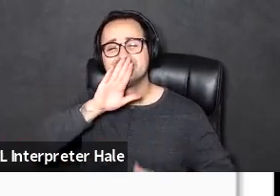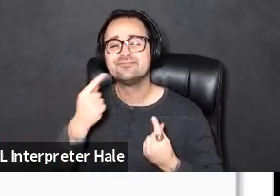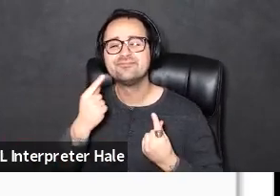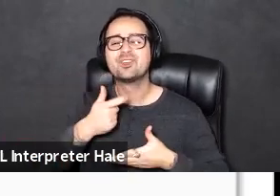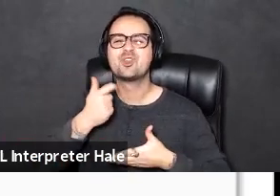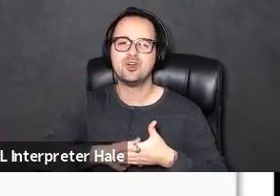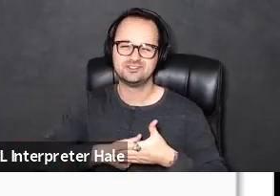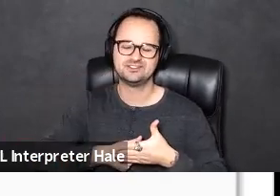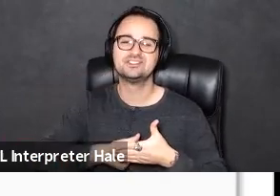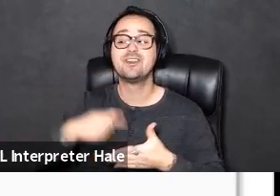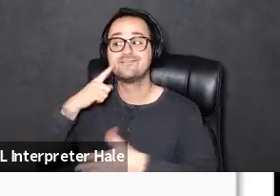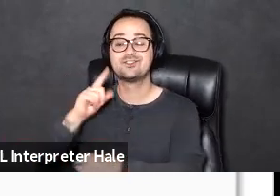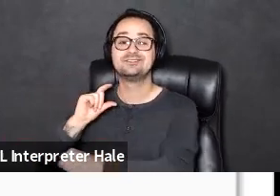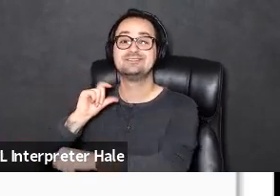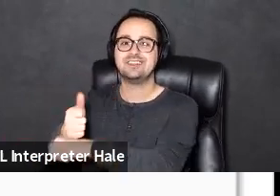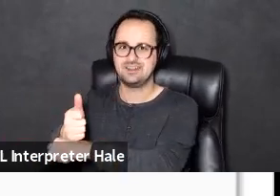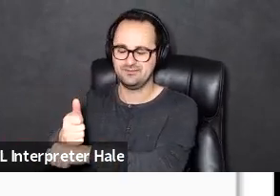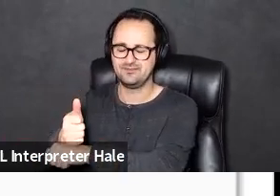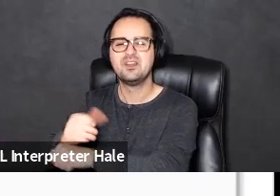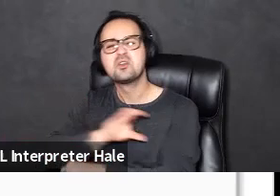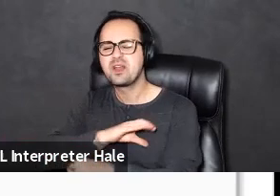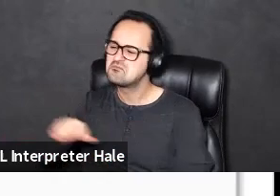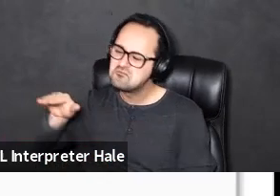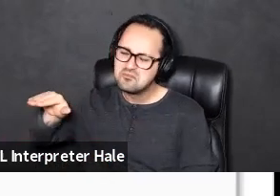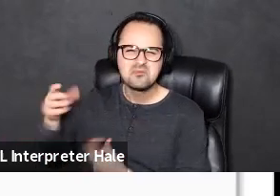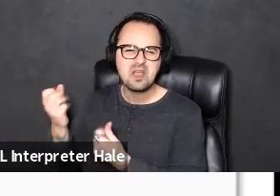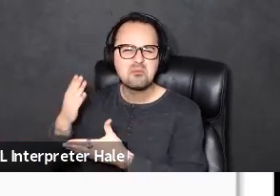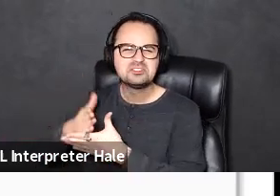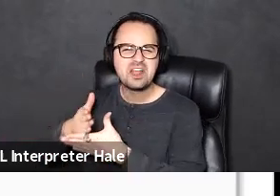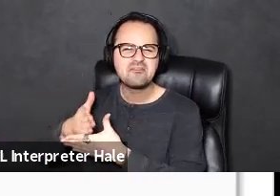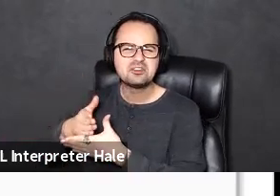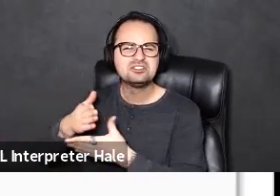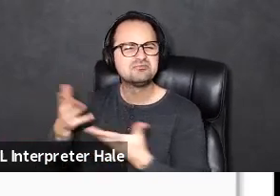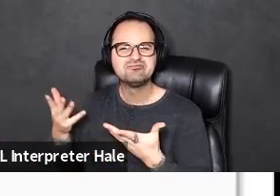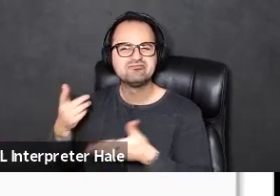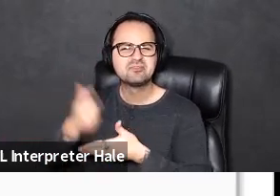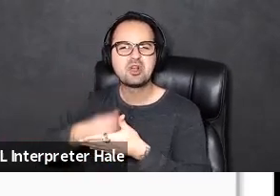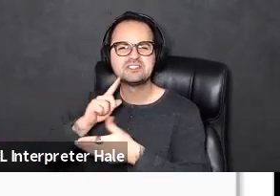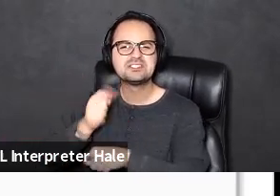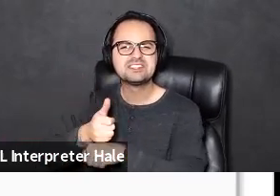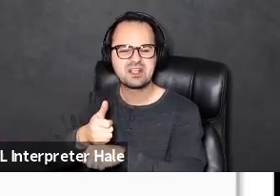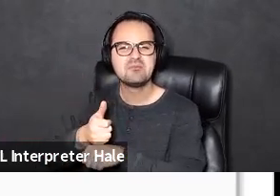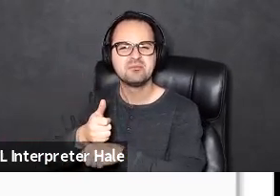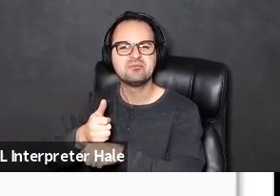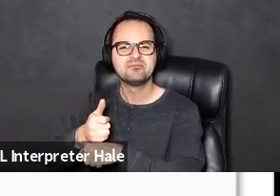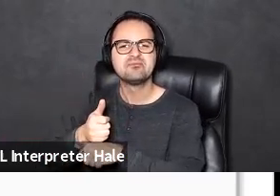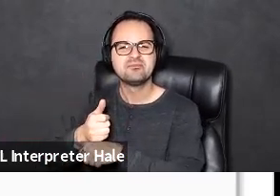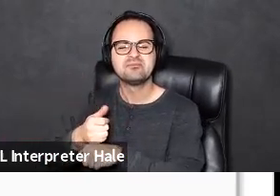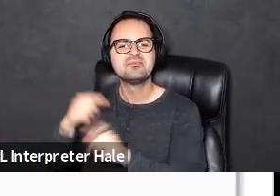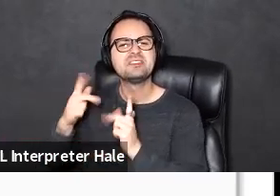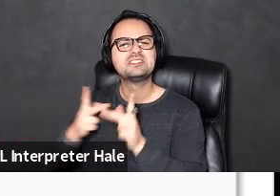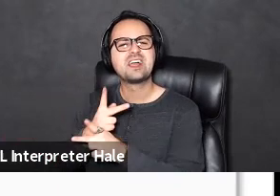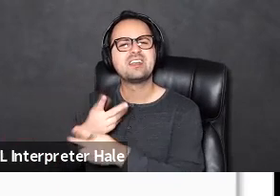cost to get it set up. Right. Craig, what would you say average in this area is the to set up a supplemental needs